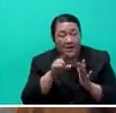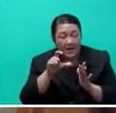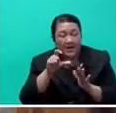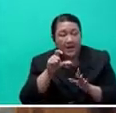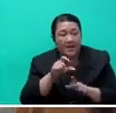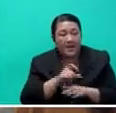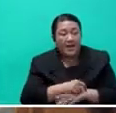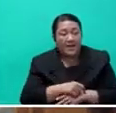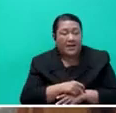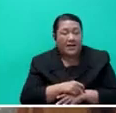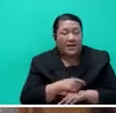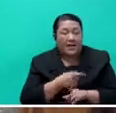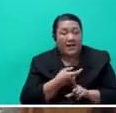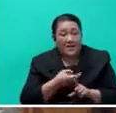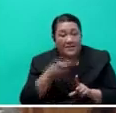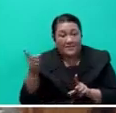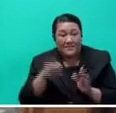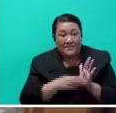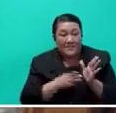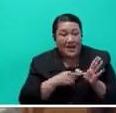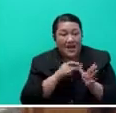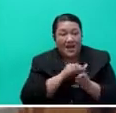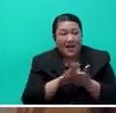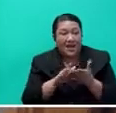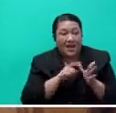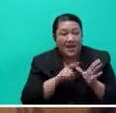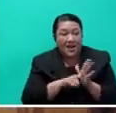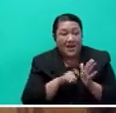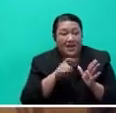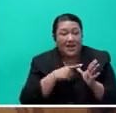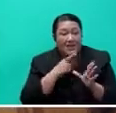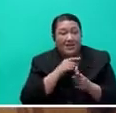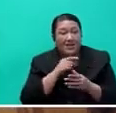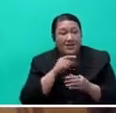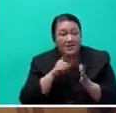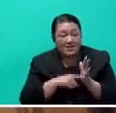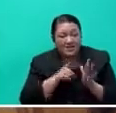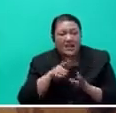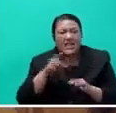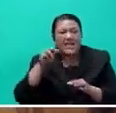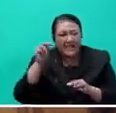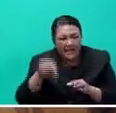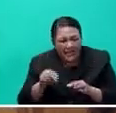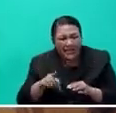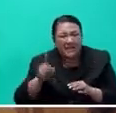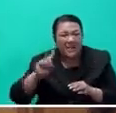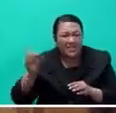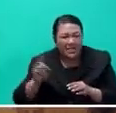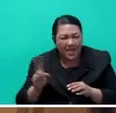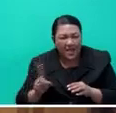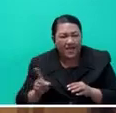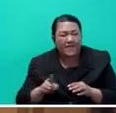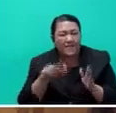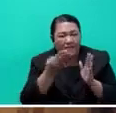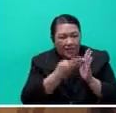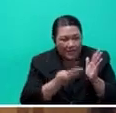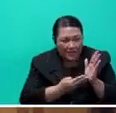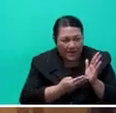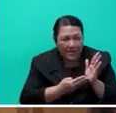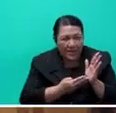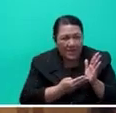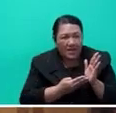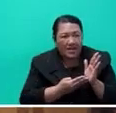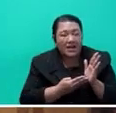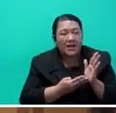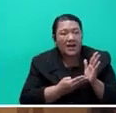are circumventing or circumnavigating some things that are required for the bill to be full and happy at the end of the day. The